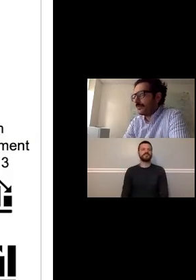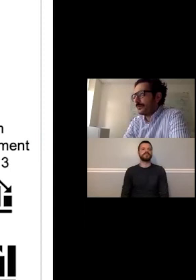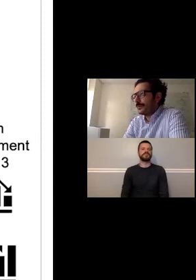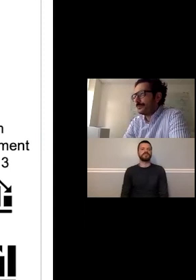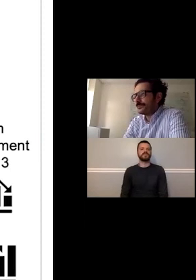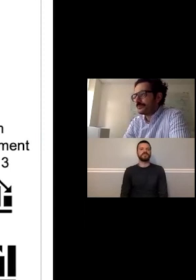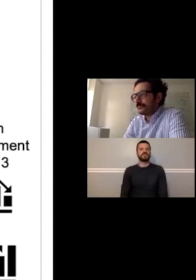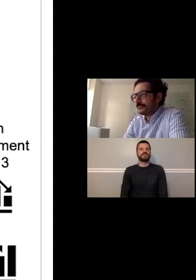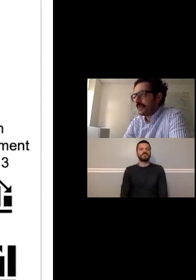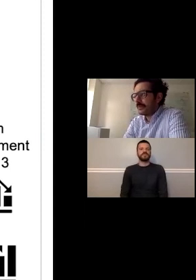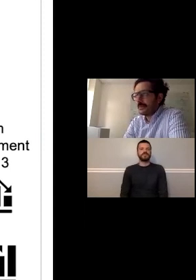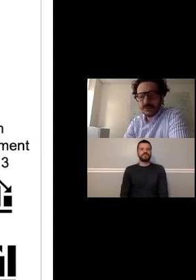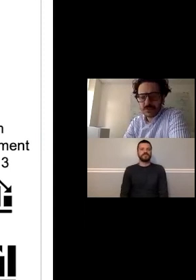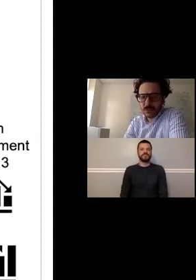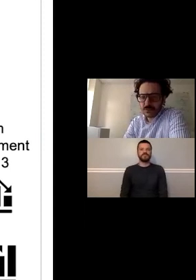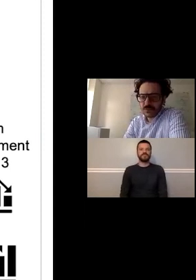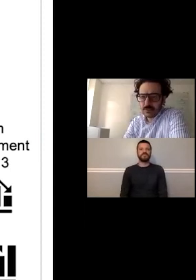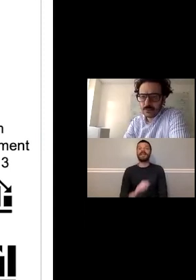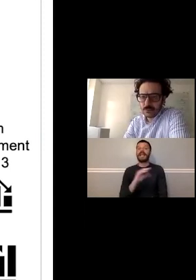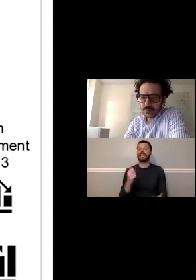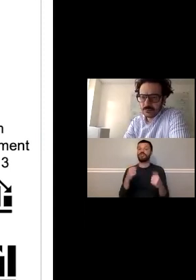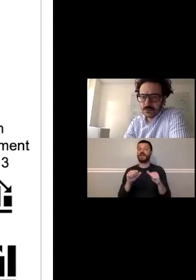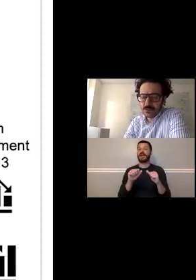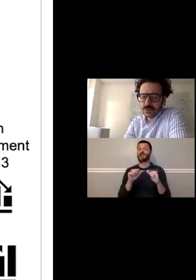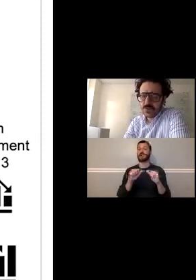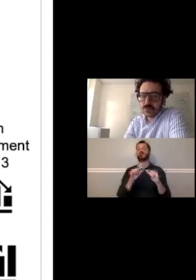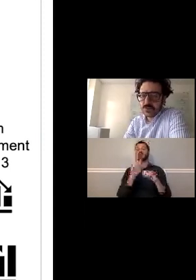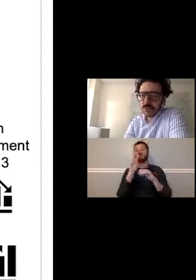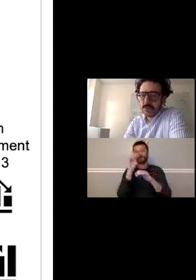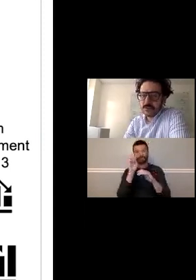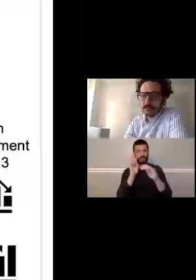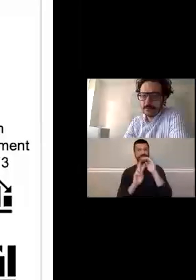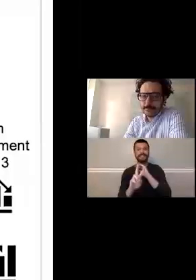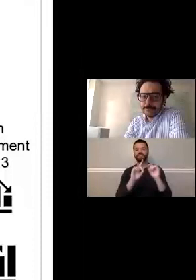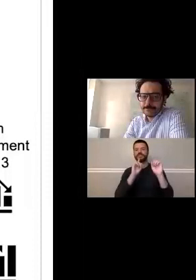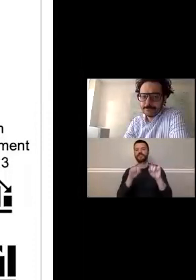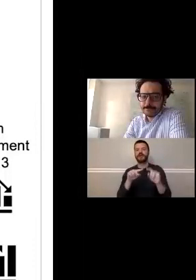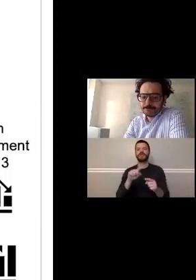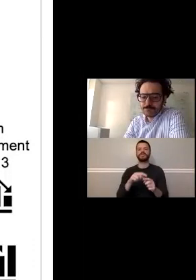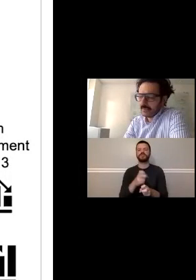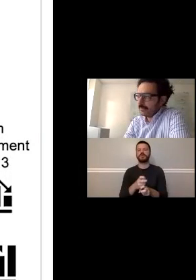to also predict response to spinal cord stimulation in